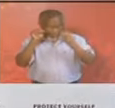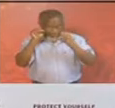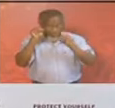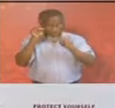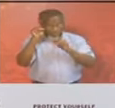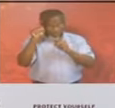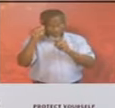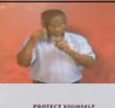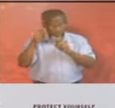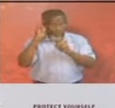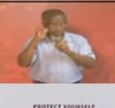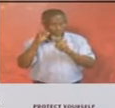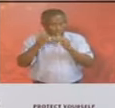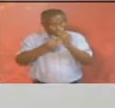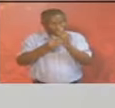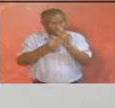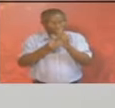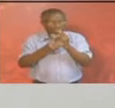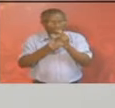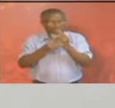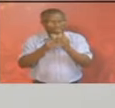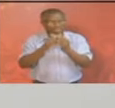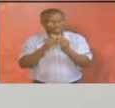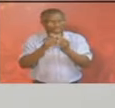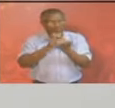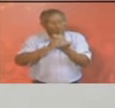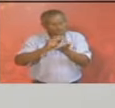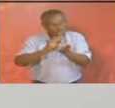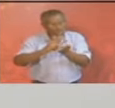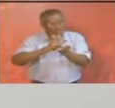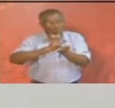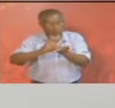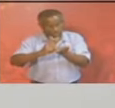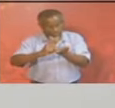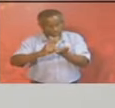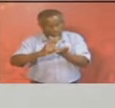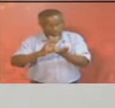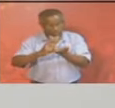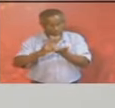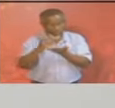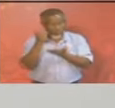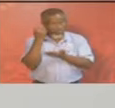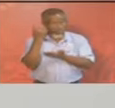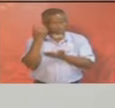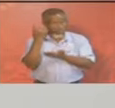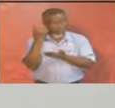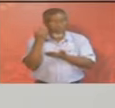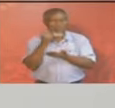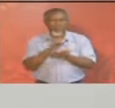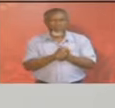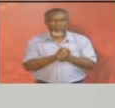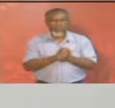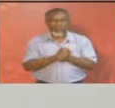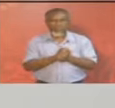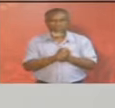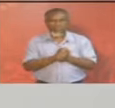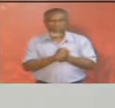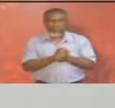Okay, and to respond to the second question, thank you for bringing that up. As we enter the end of the school term